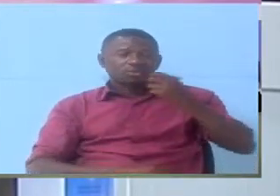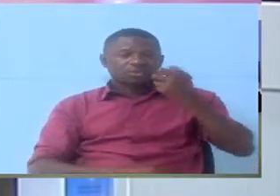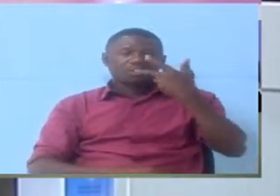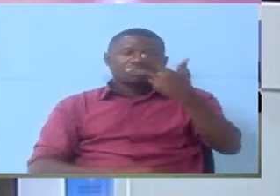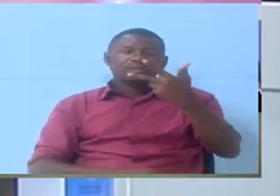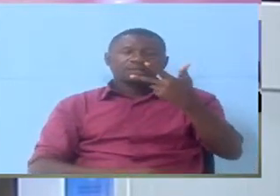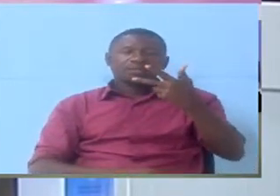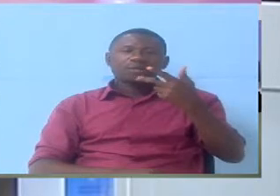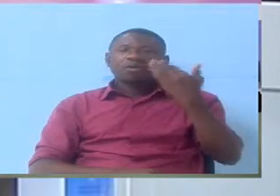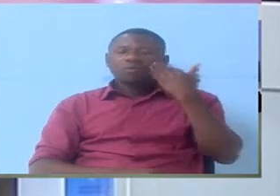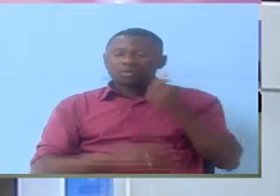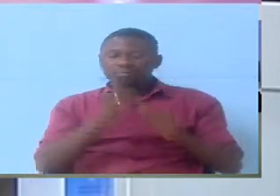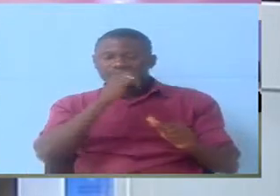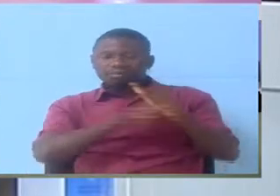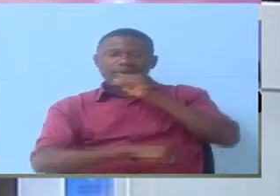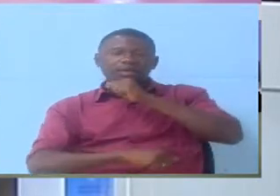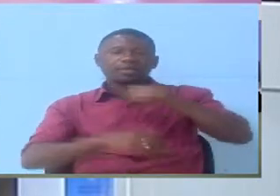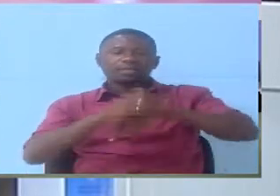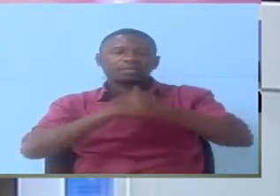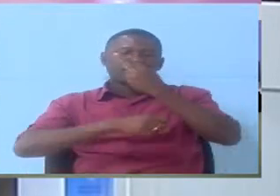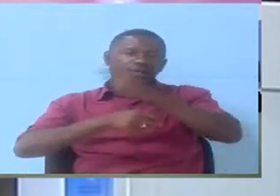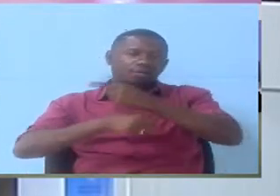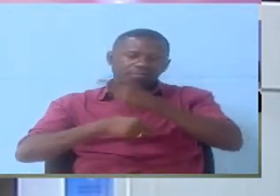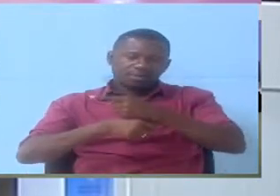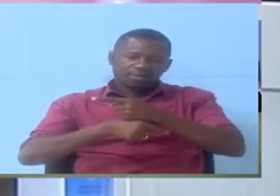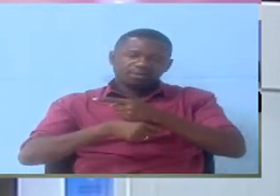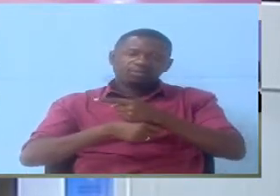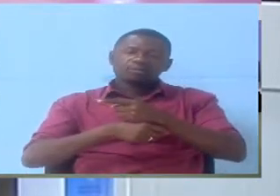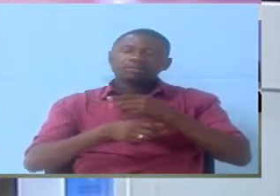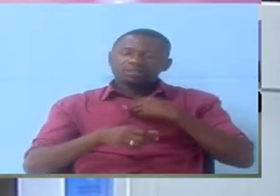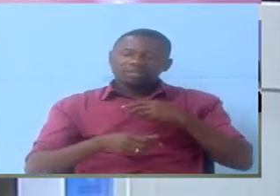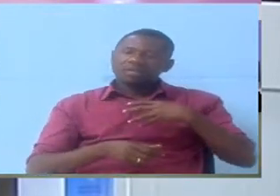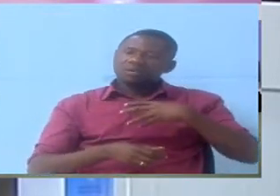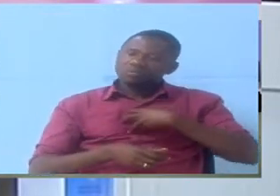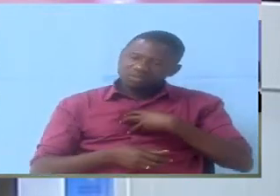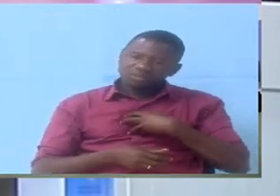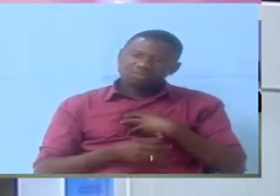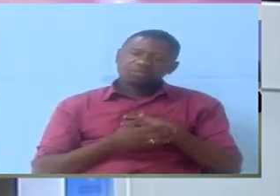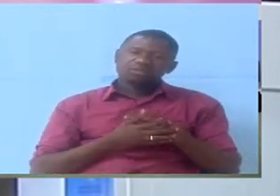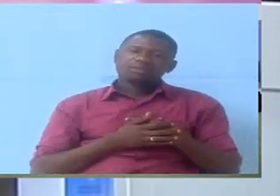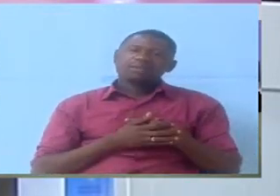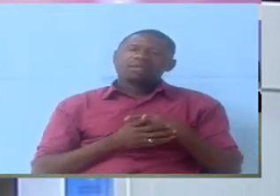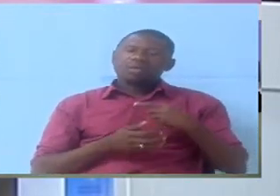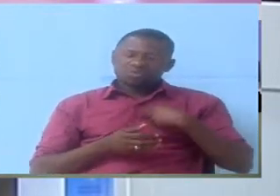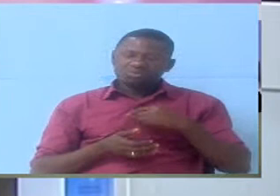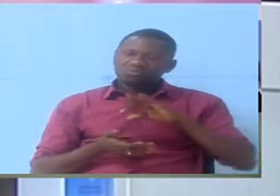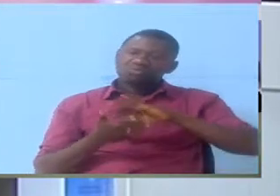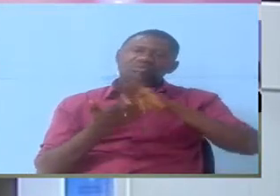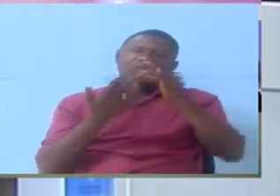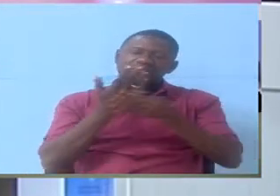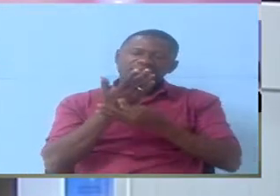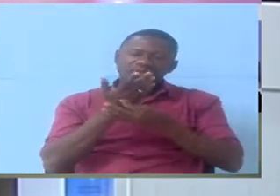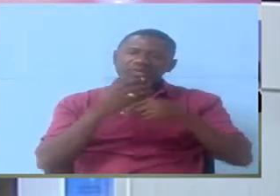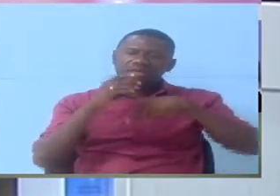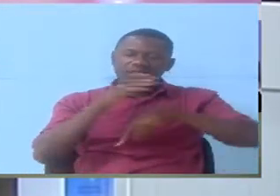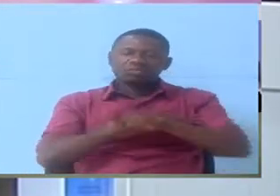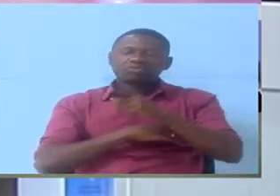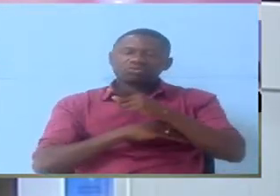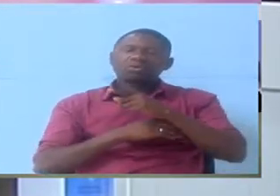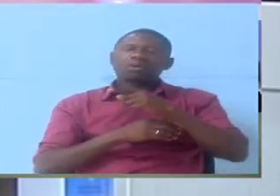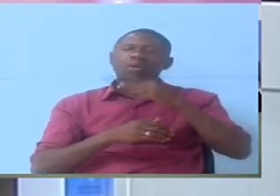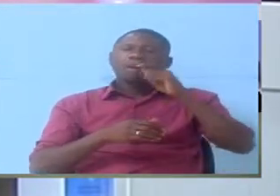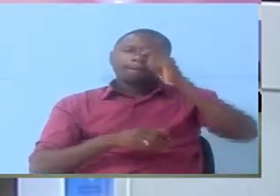2008, then I came back to Gambia. Then I requested. Then I should be transferred to the police training school.